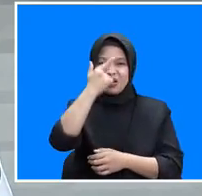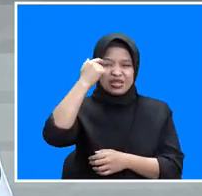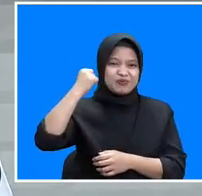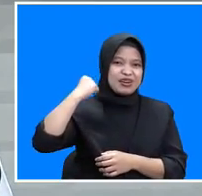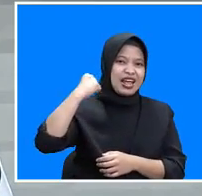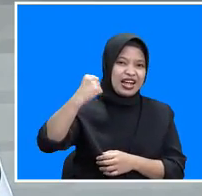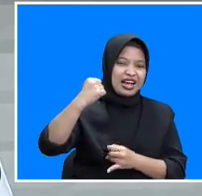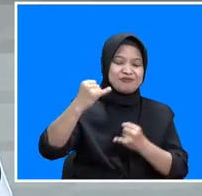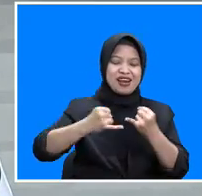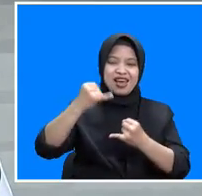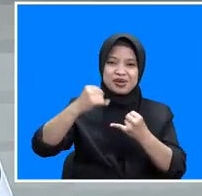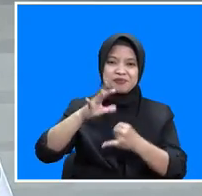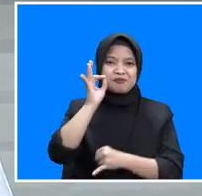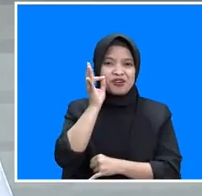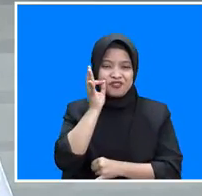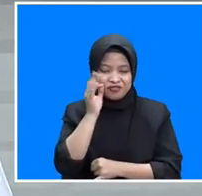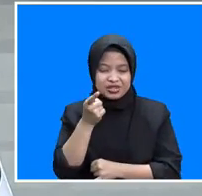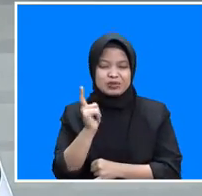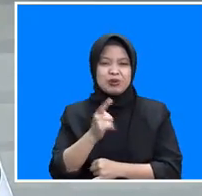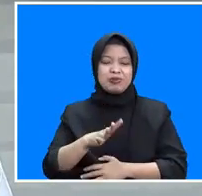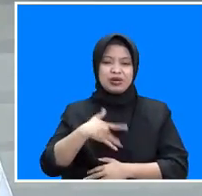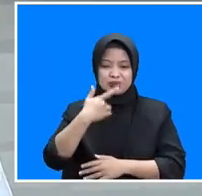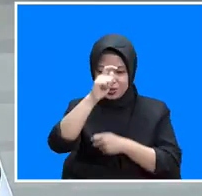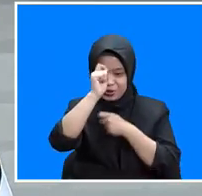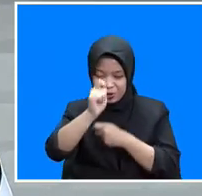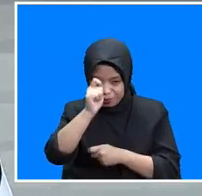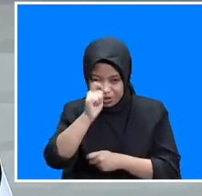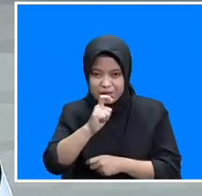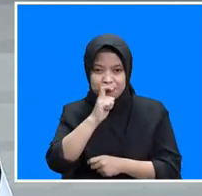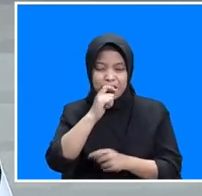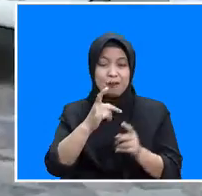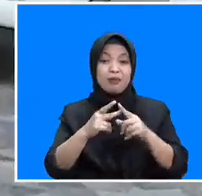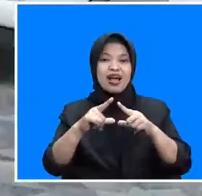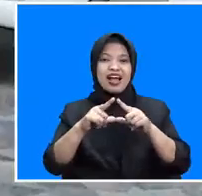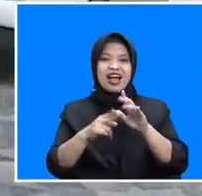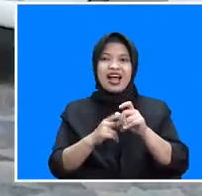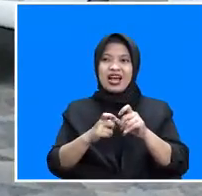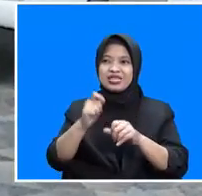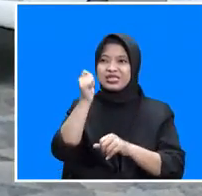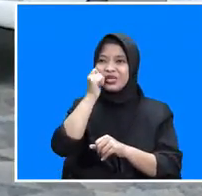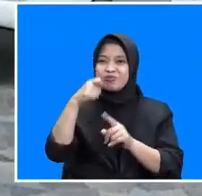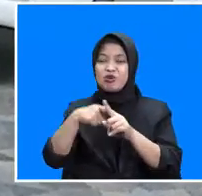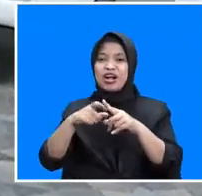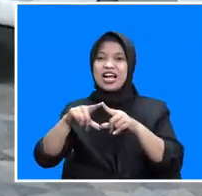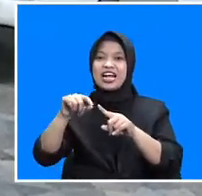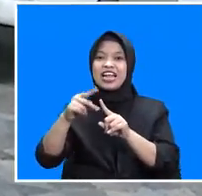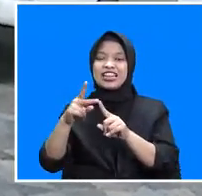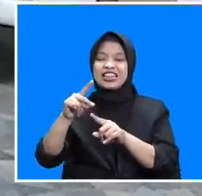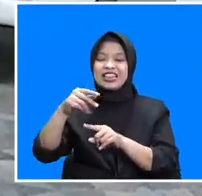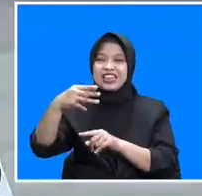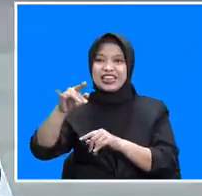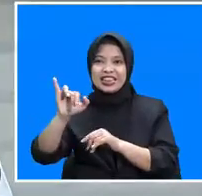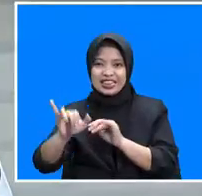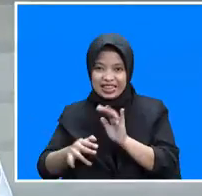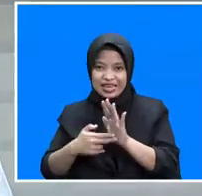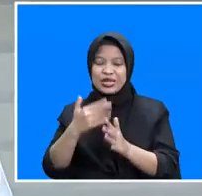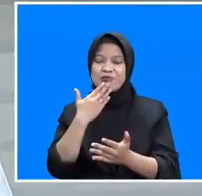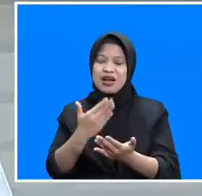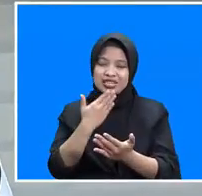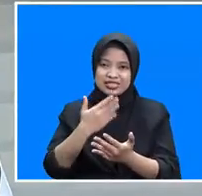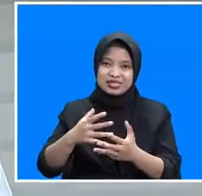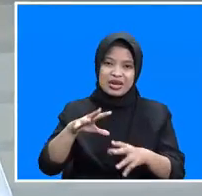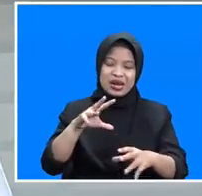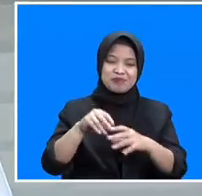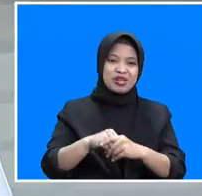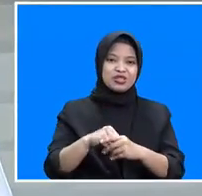say very honored to have Mr. Han and Ms. Catherine to be with us today. But before we close the session for this afternoon, I'd like to